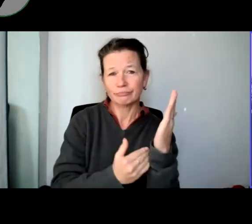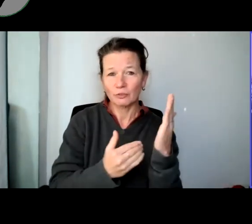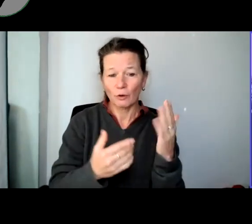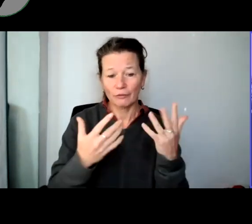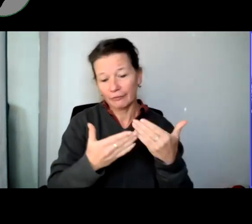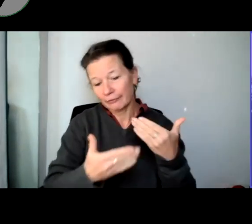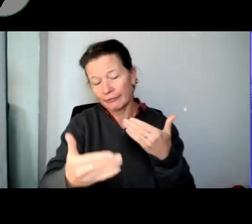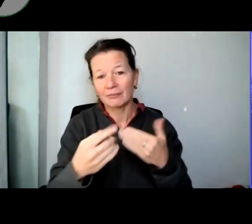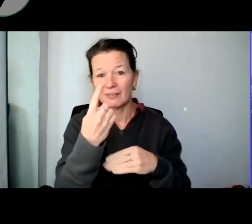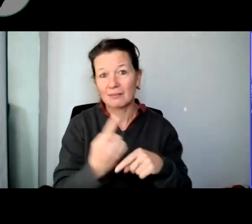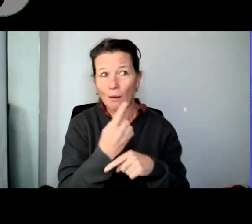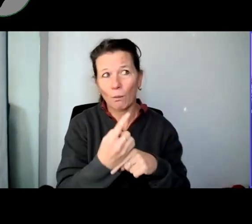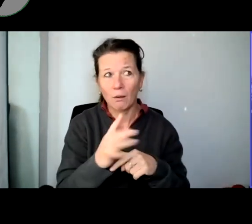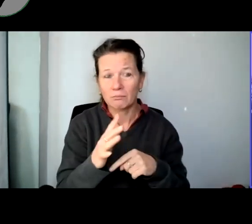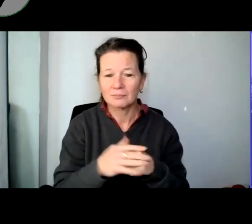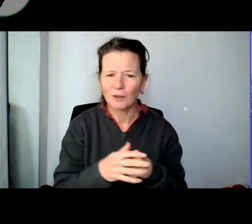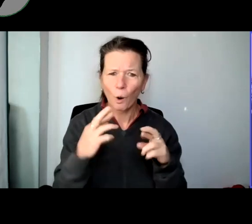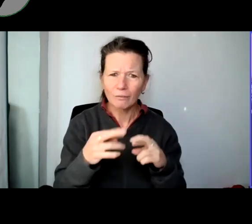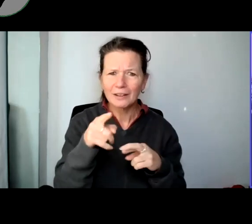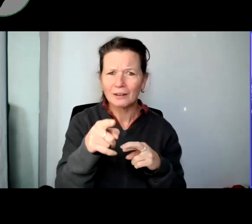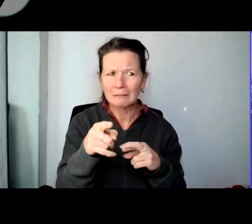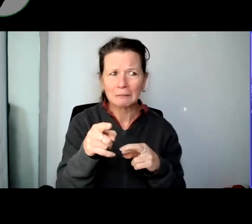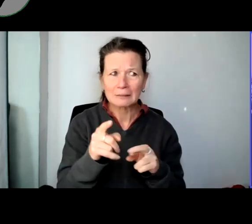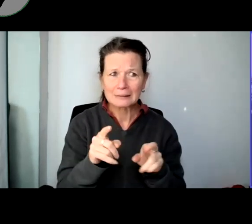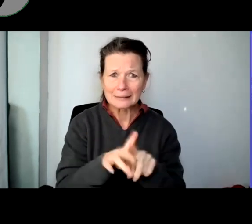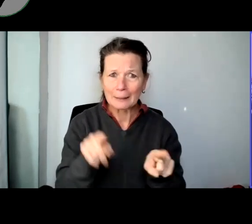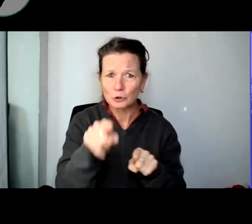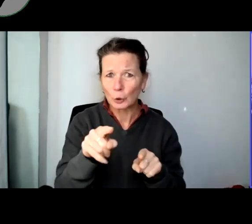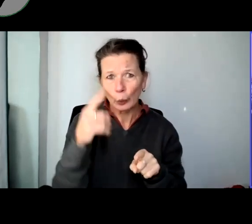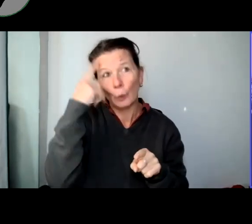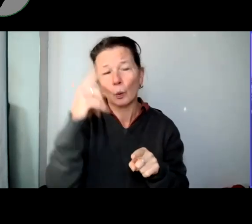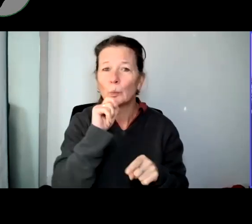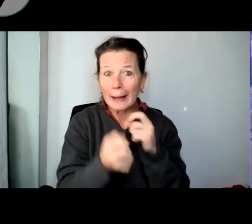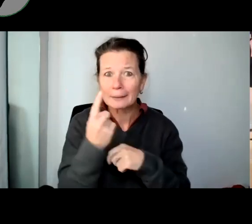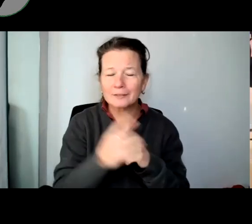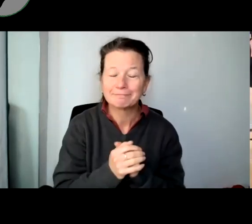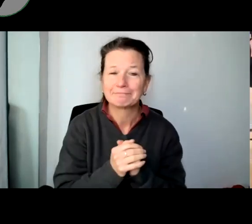something you signed up to and sounds like you've come to the right webinar.